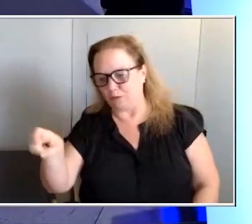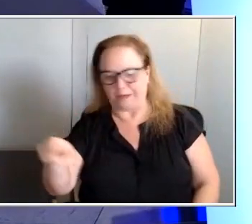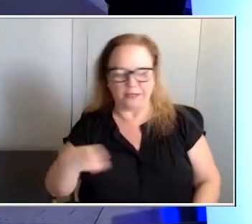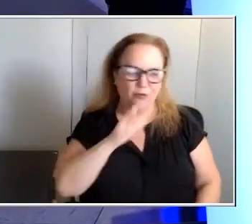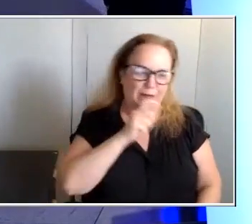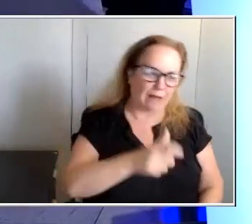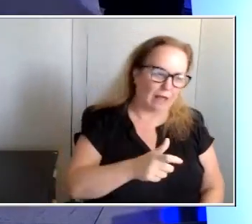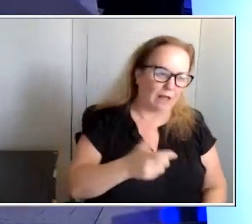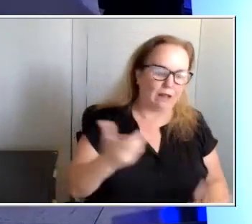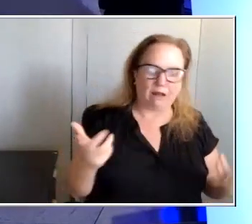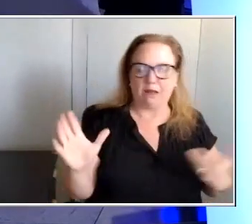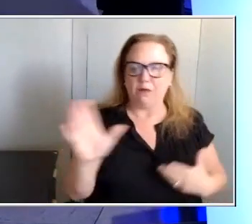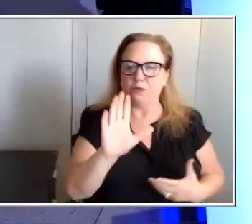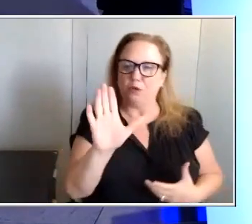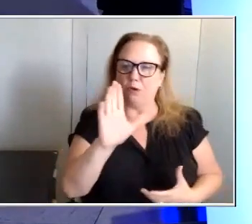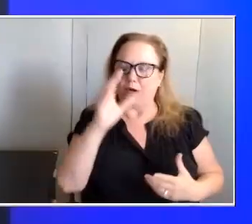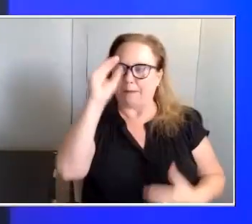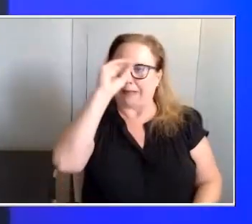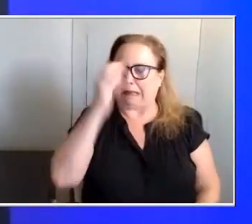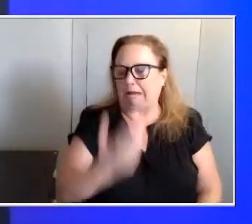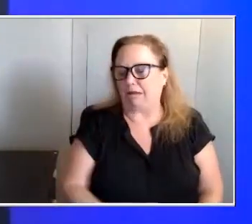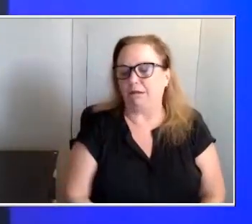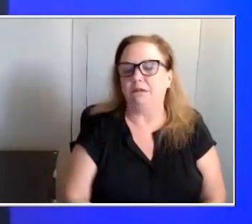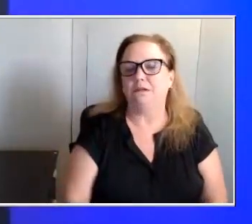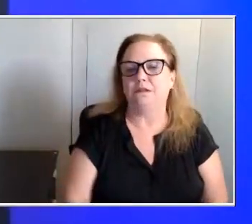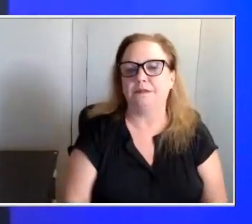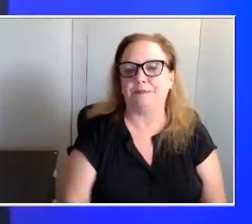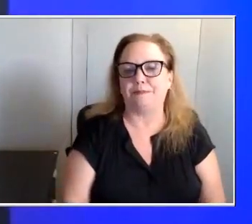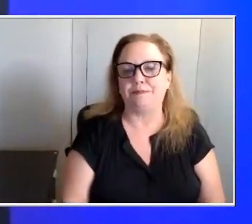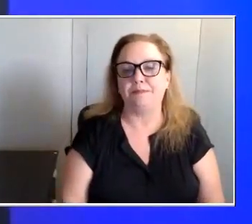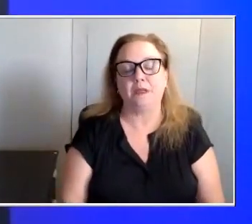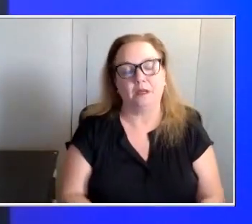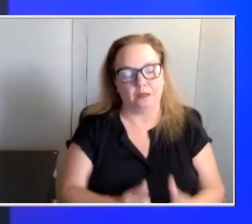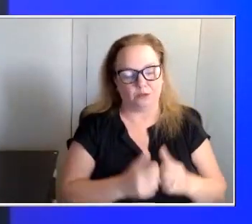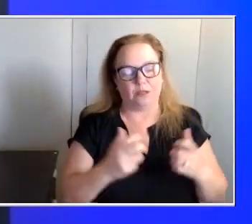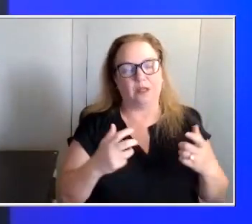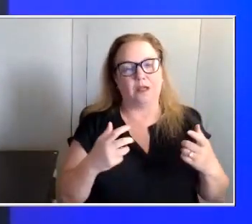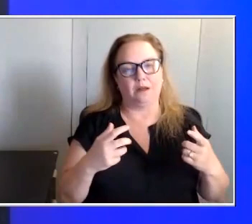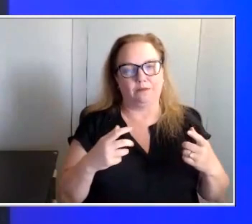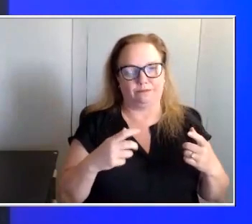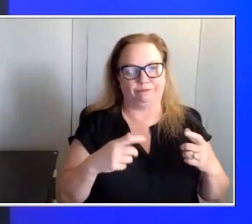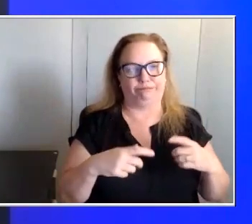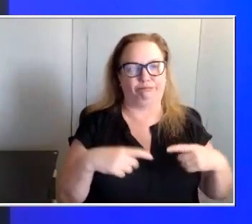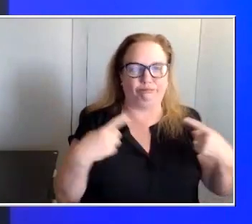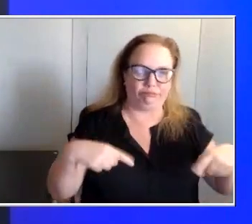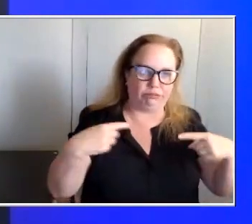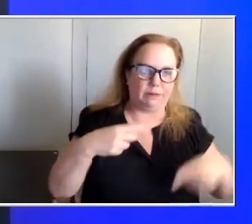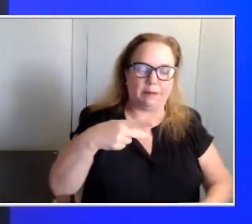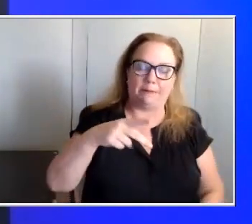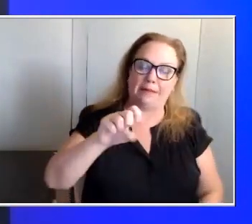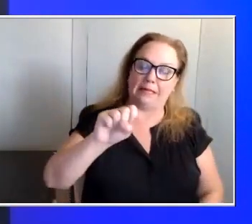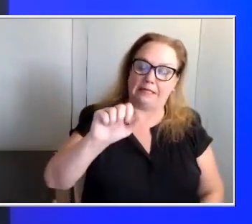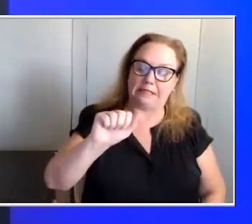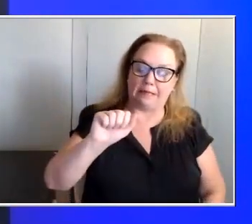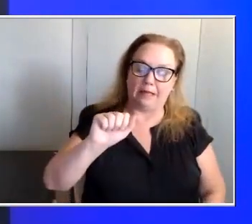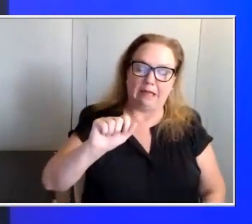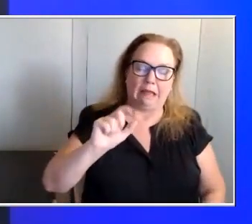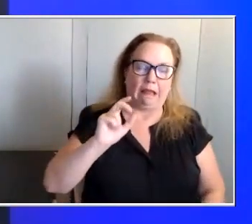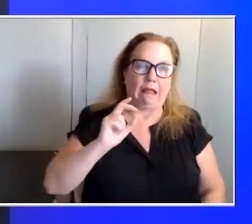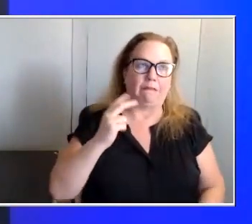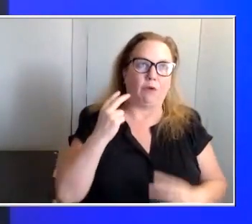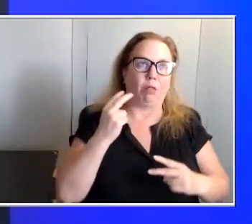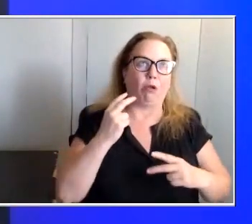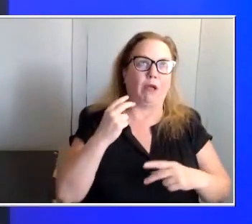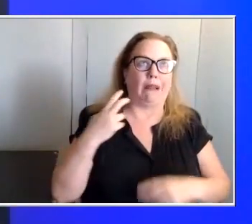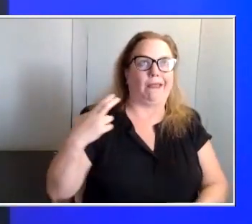you land? I'm going to start with you. All right, so, you know, there is a lot of controversy about PSA. PSA, if you look back historically,